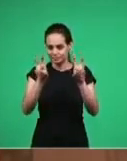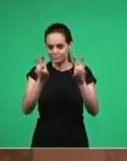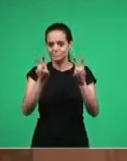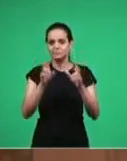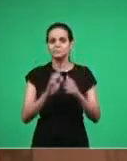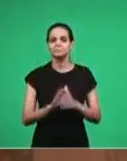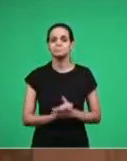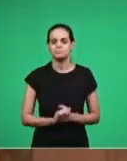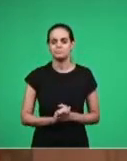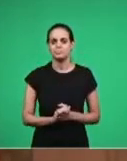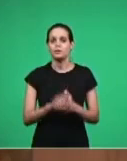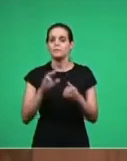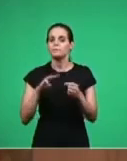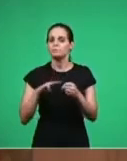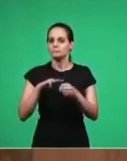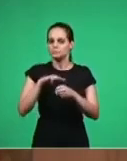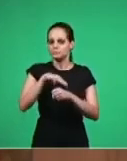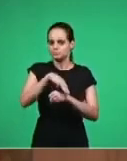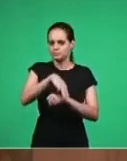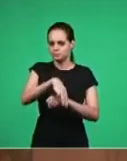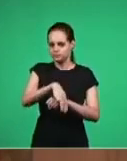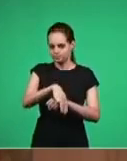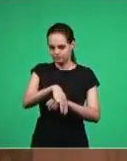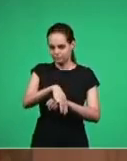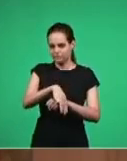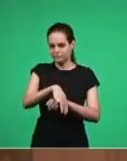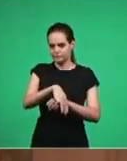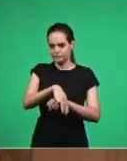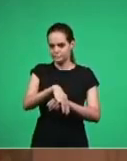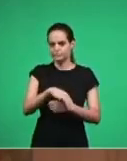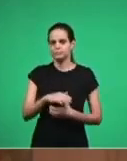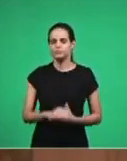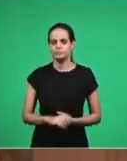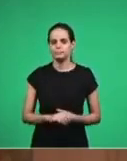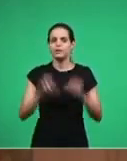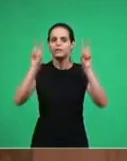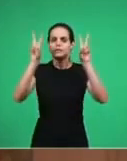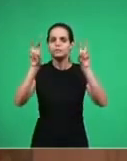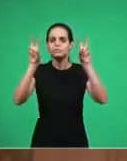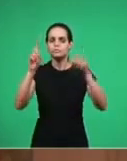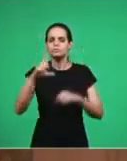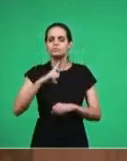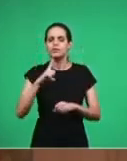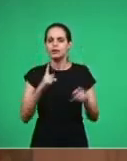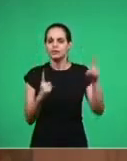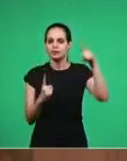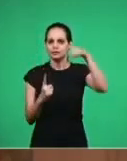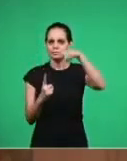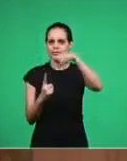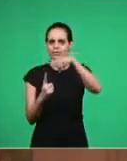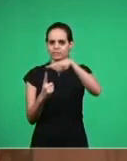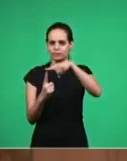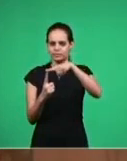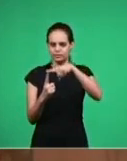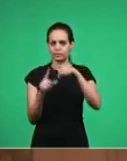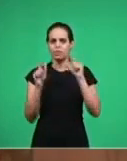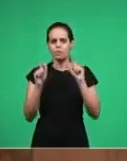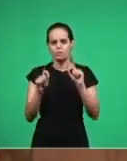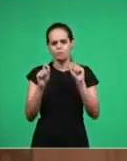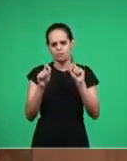giving a topic about the ministry, and this topic